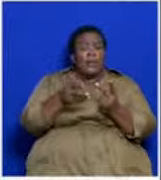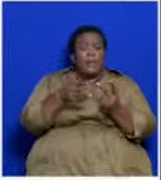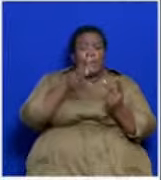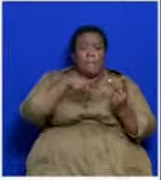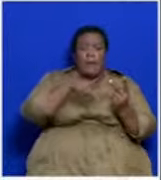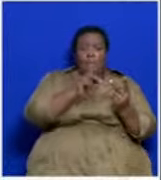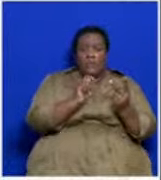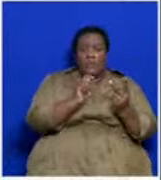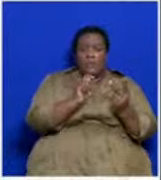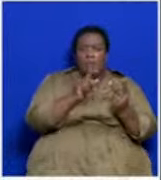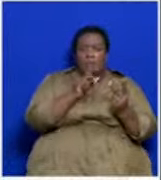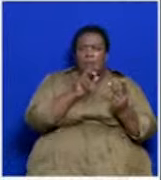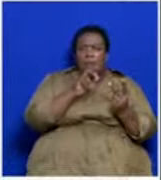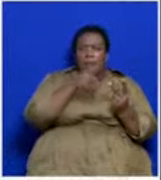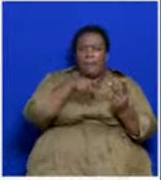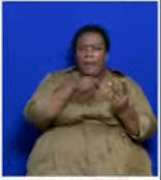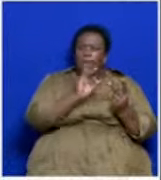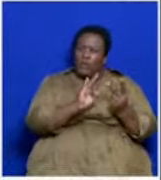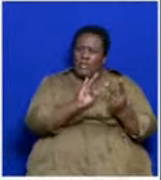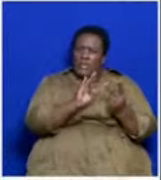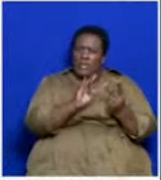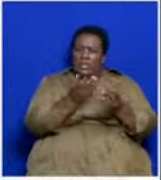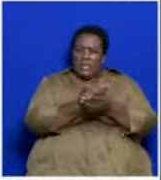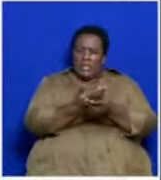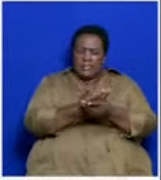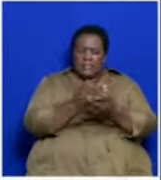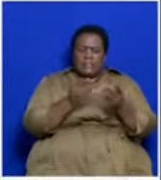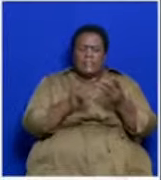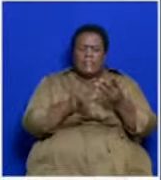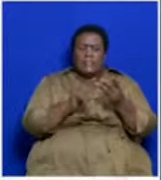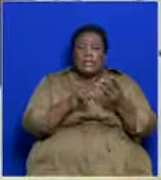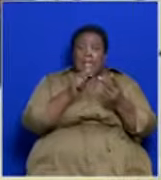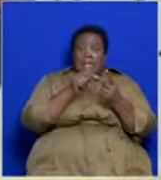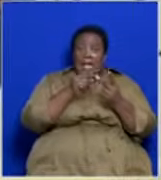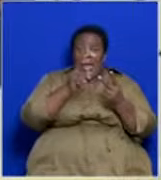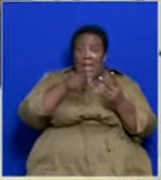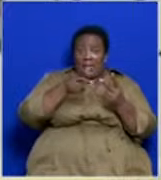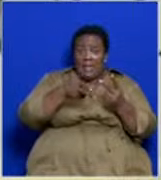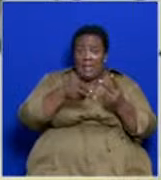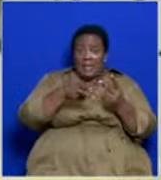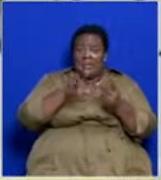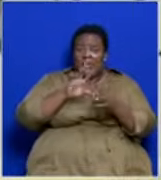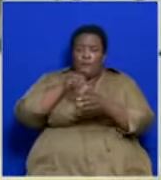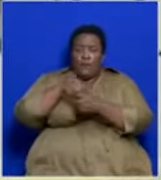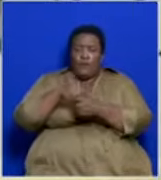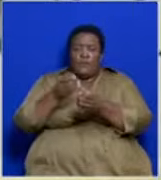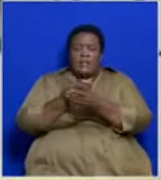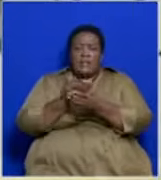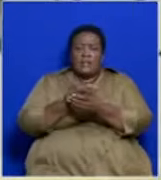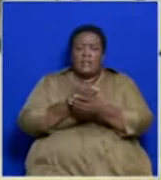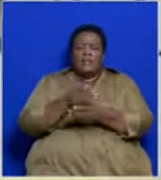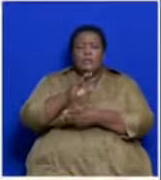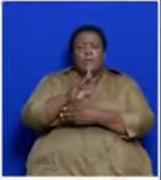also found Etienne van der Walt in the Brakpan murder case. Yes.